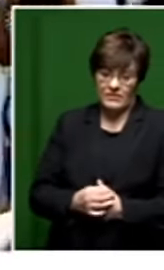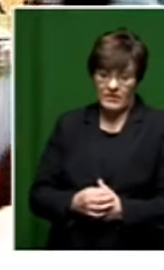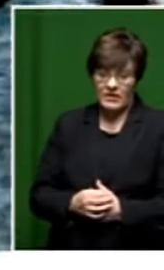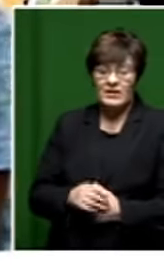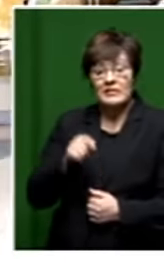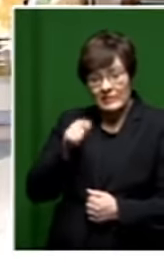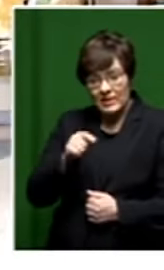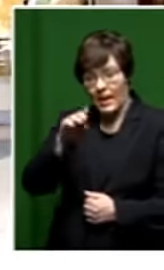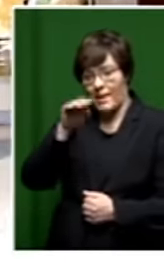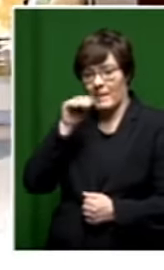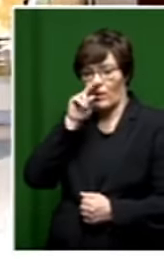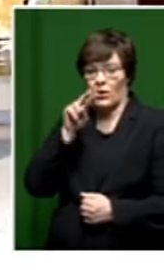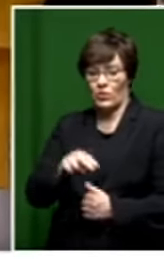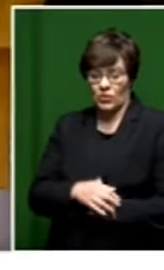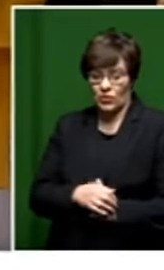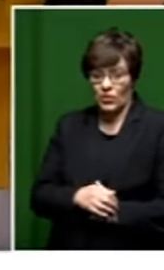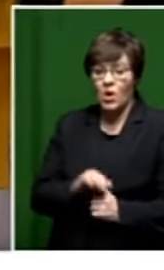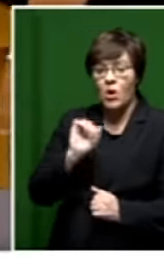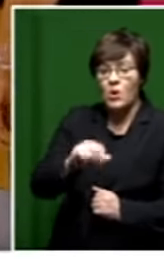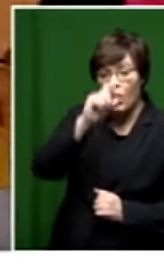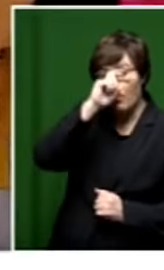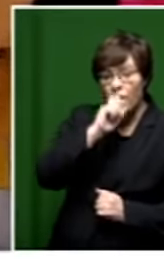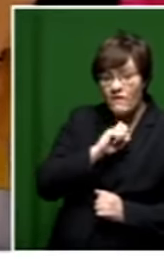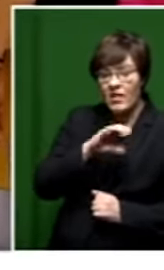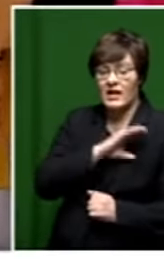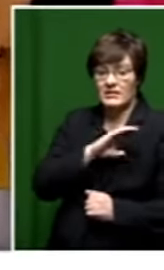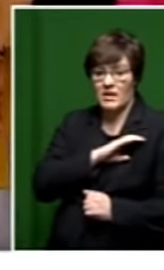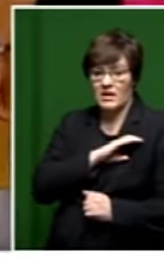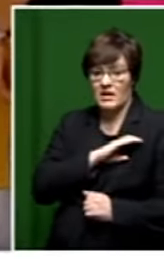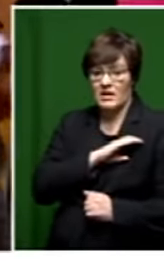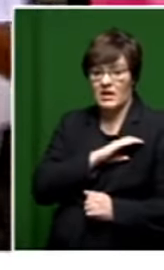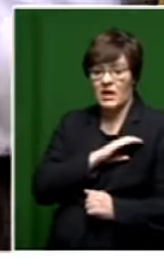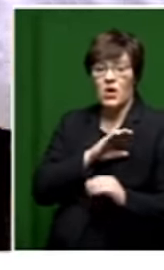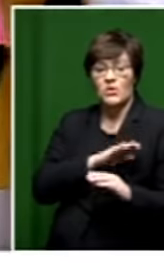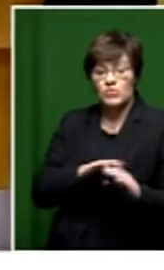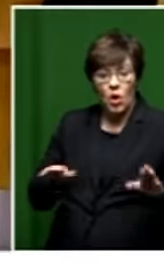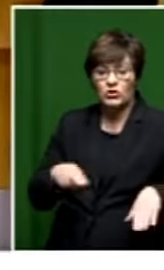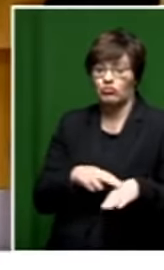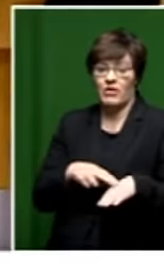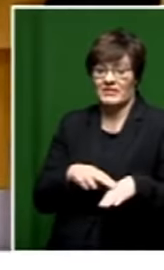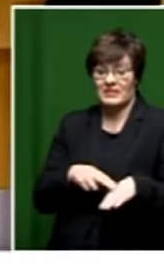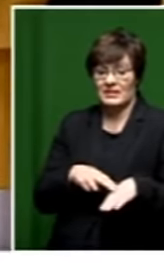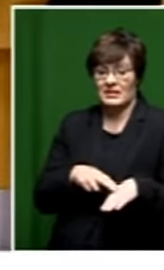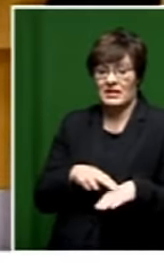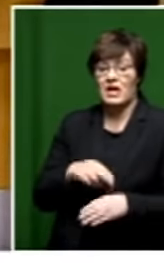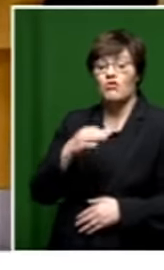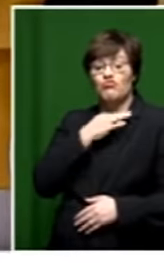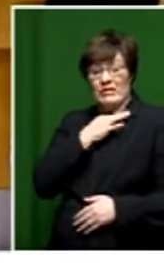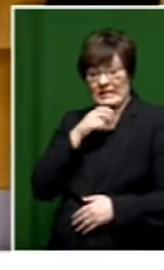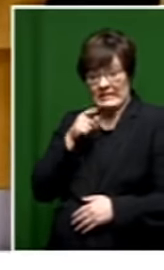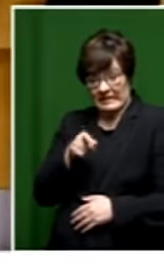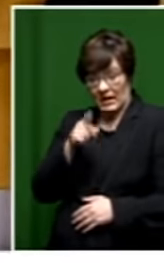what the banks look at. The banks will look at a profile of a customer and not as per race. The risk profile is a key